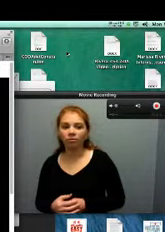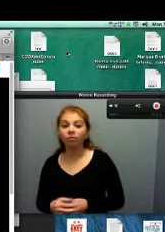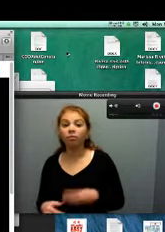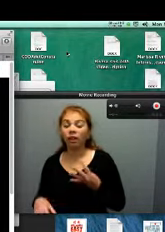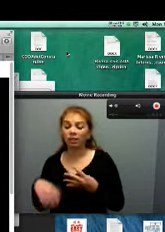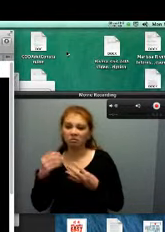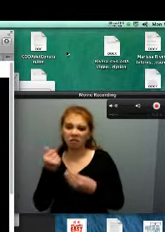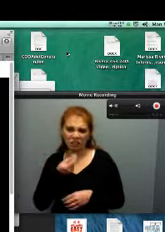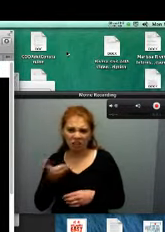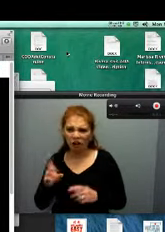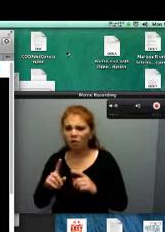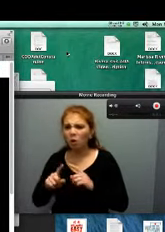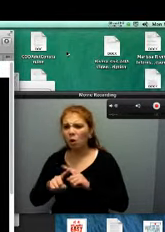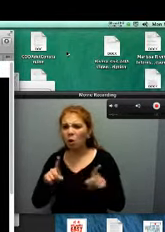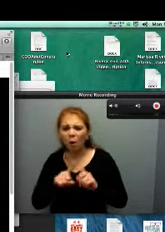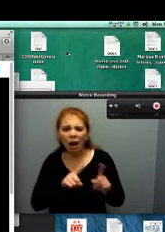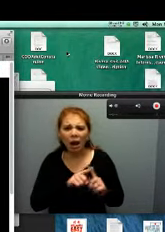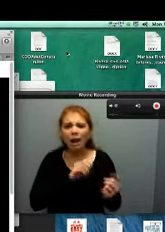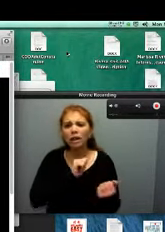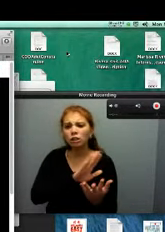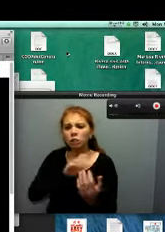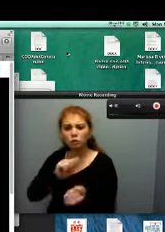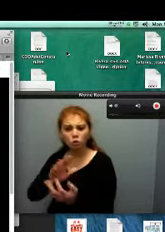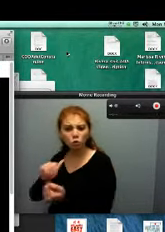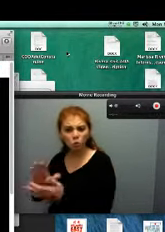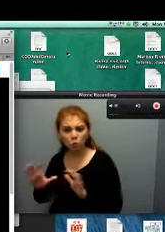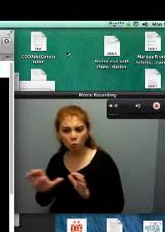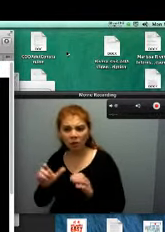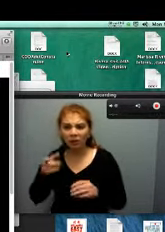And there's several ways to do this.